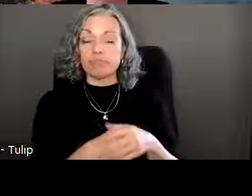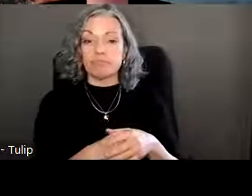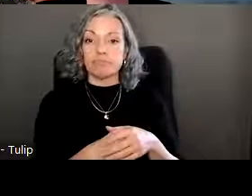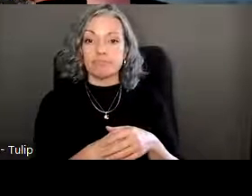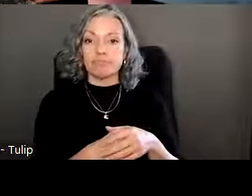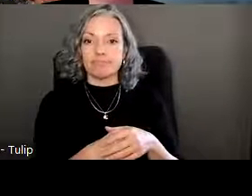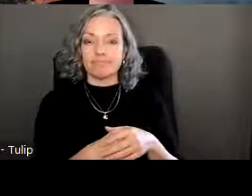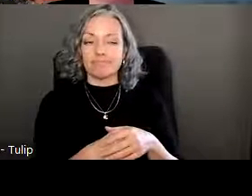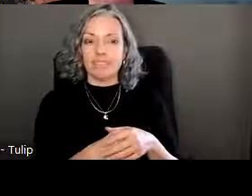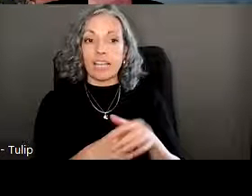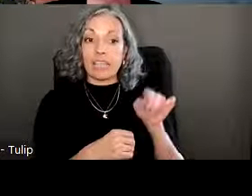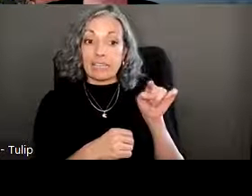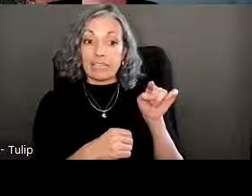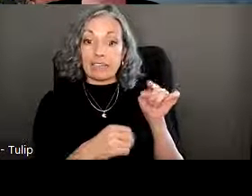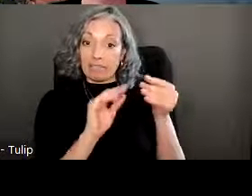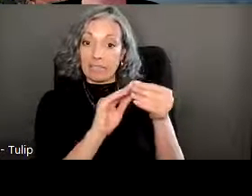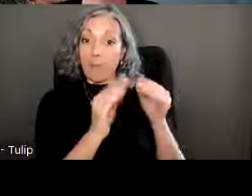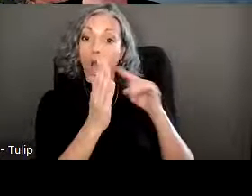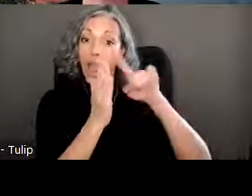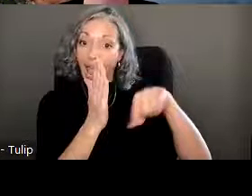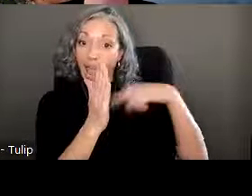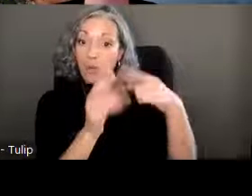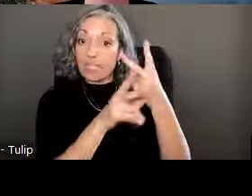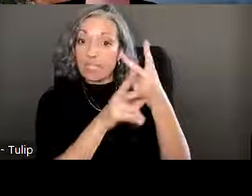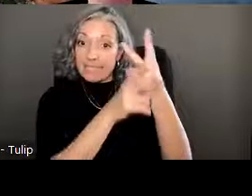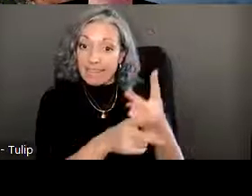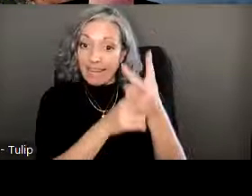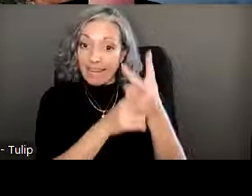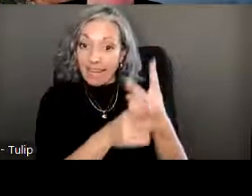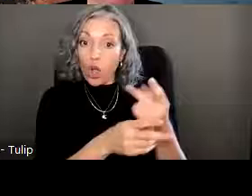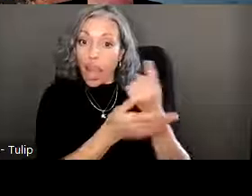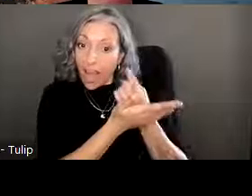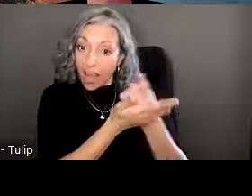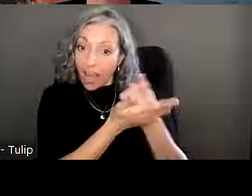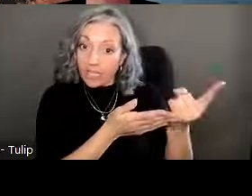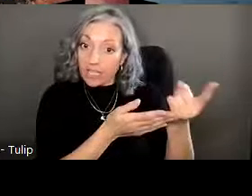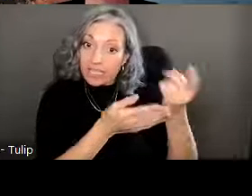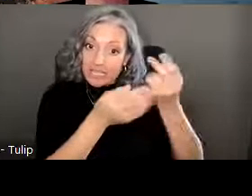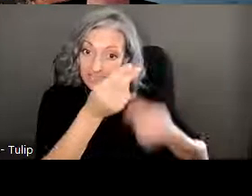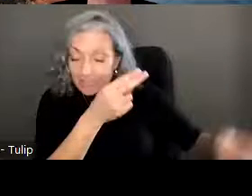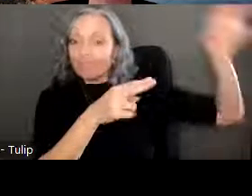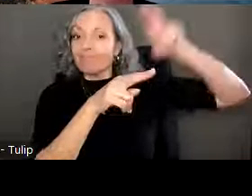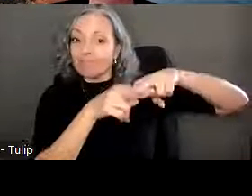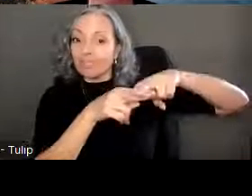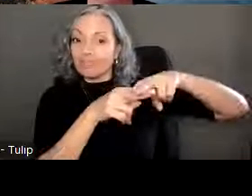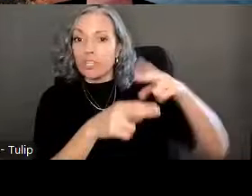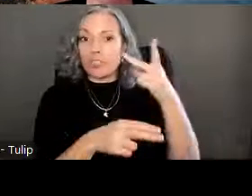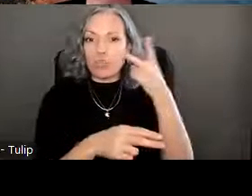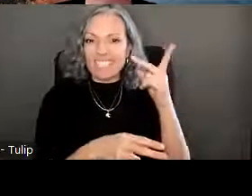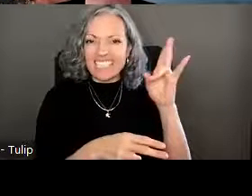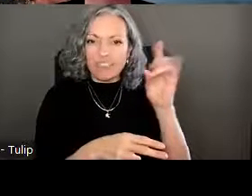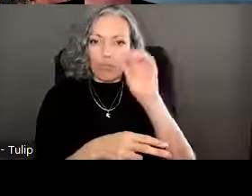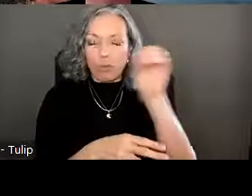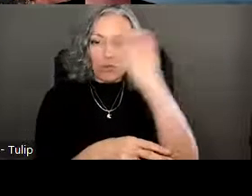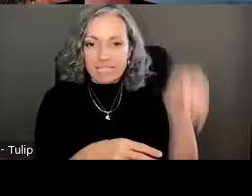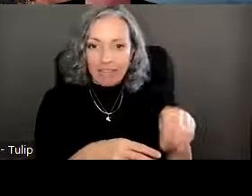thank you, that the number of hours of caregiving a week that they're engaged in is much, much higher. So here we're seeing 73% of these caregivers